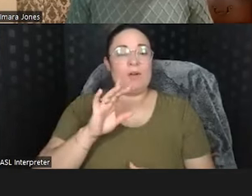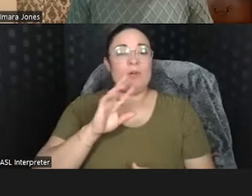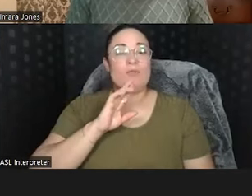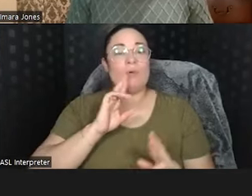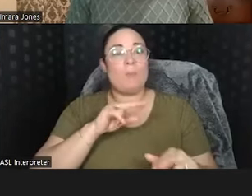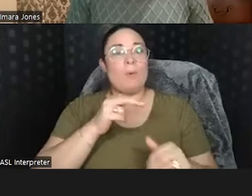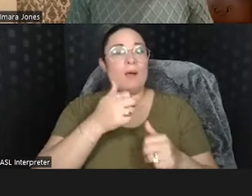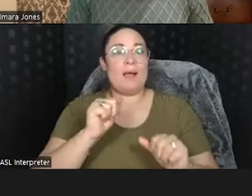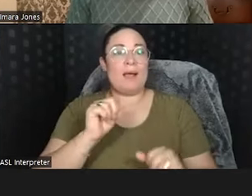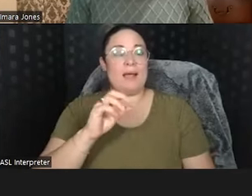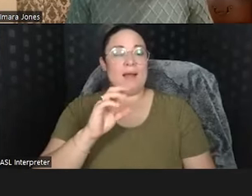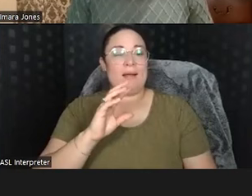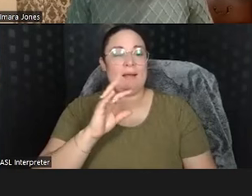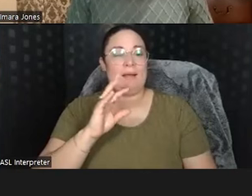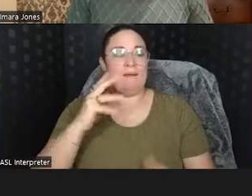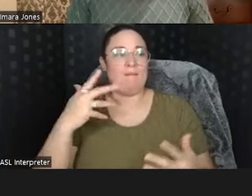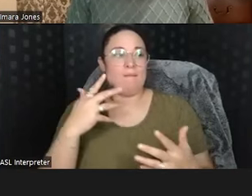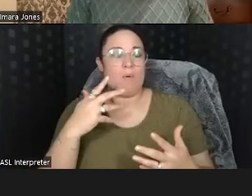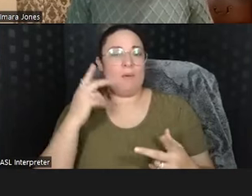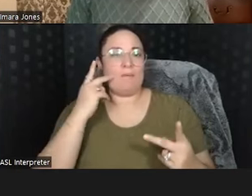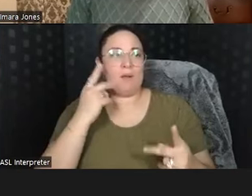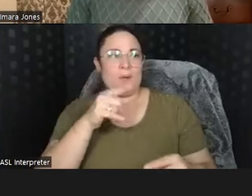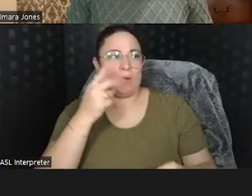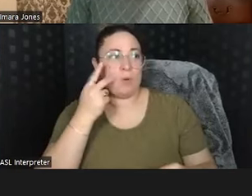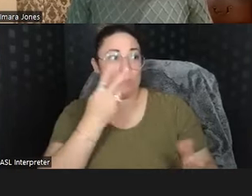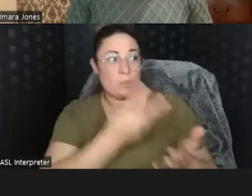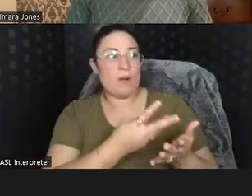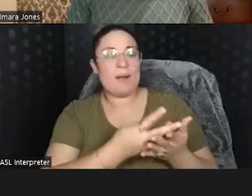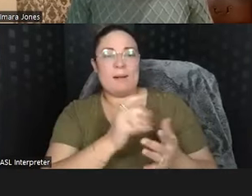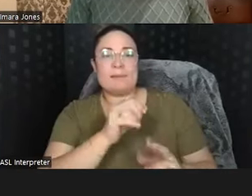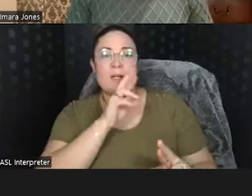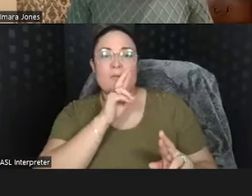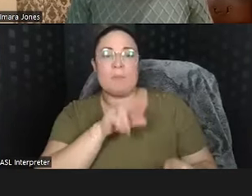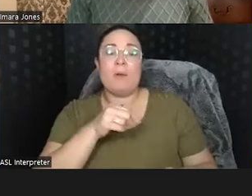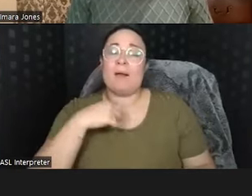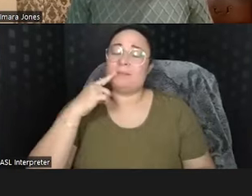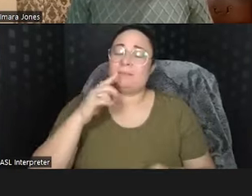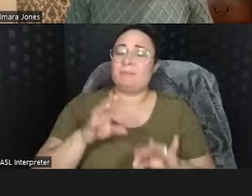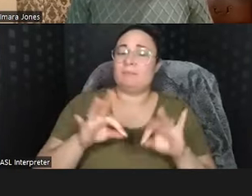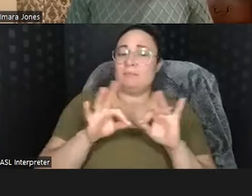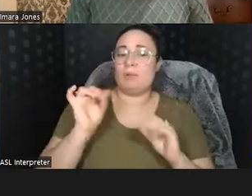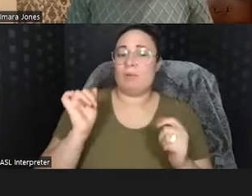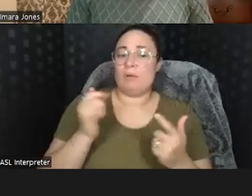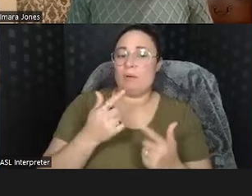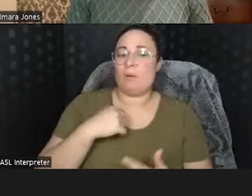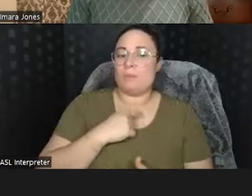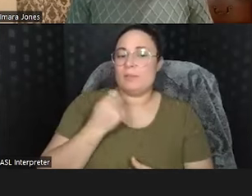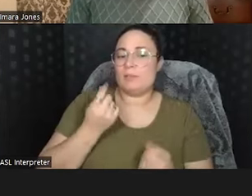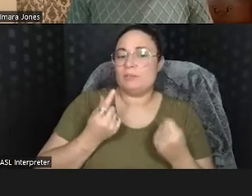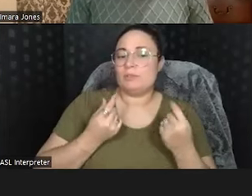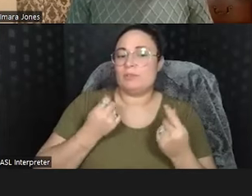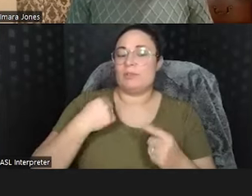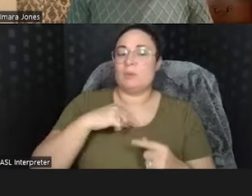of transphobia that you've witnessed. But I really feel that it's important for all of us to understand that we have